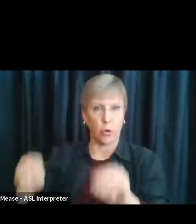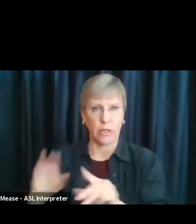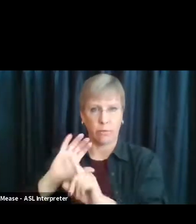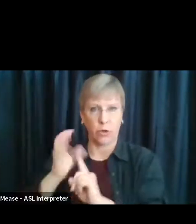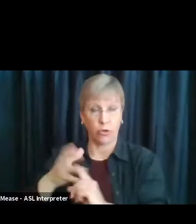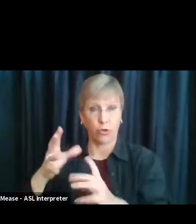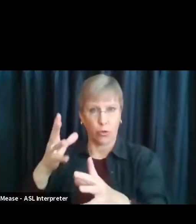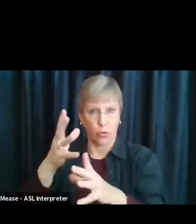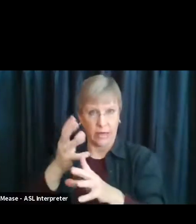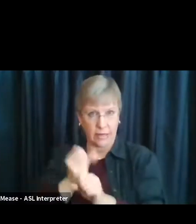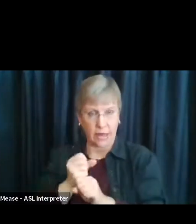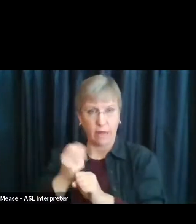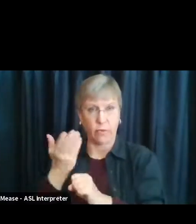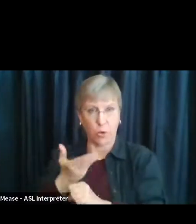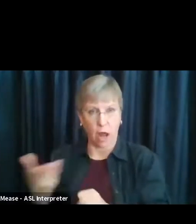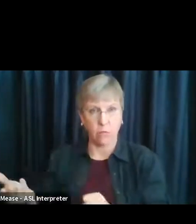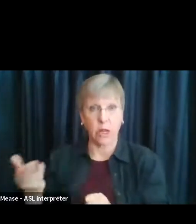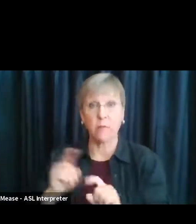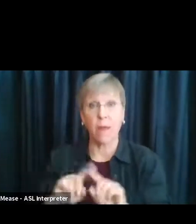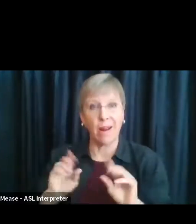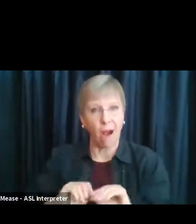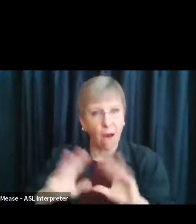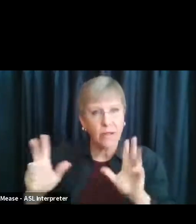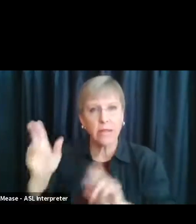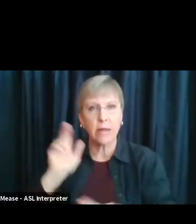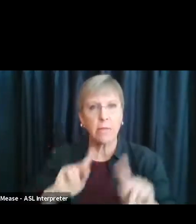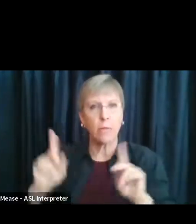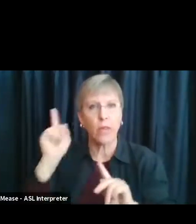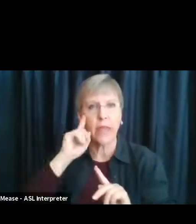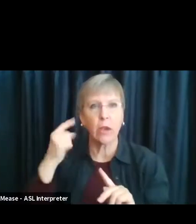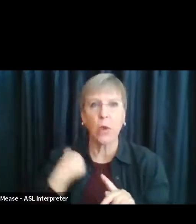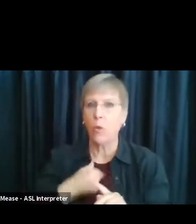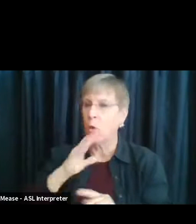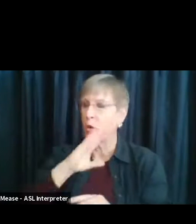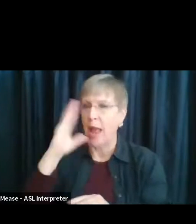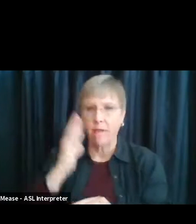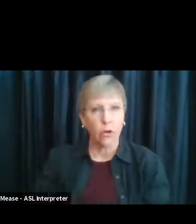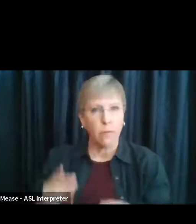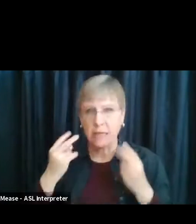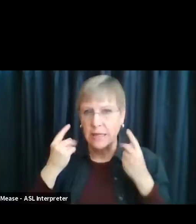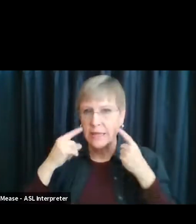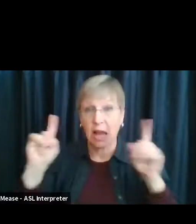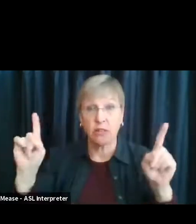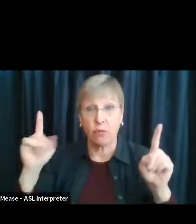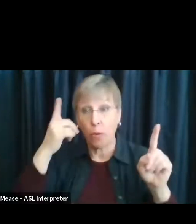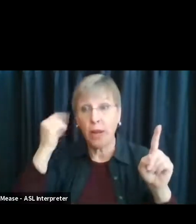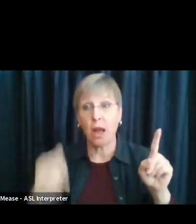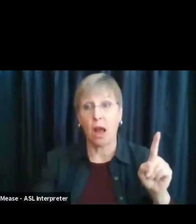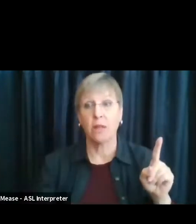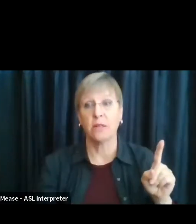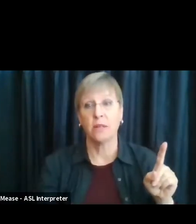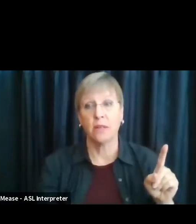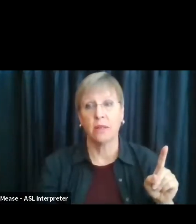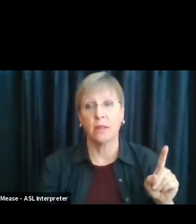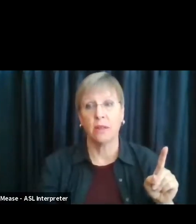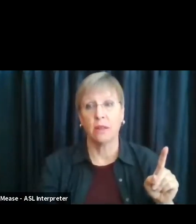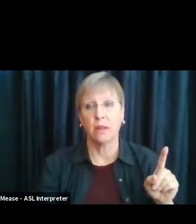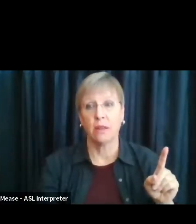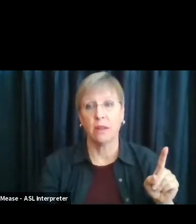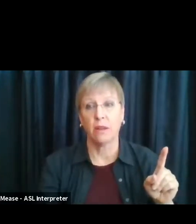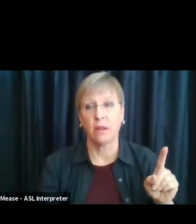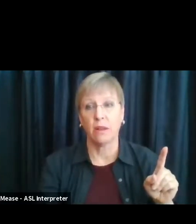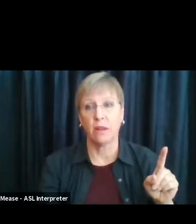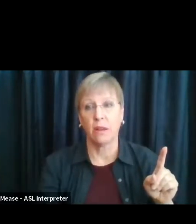objects. But obviously people think that we will never make it, because people don't tend to